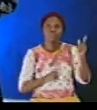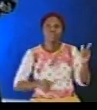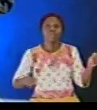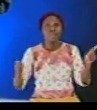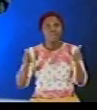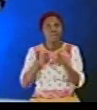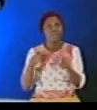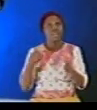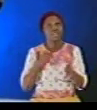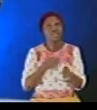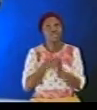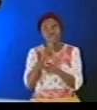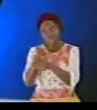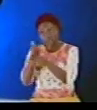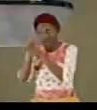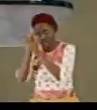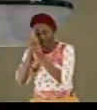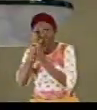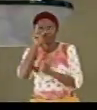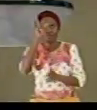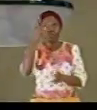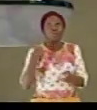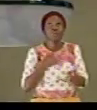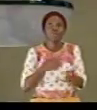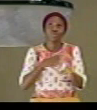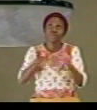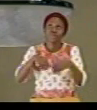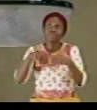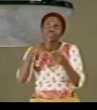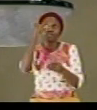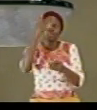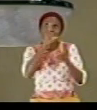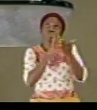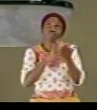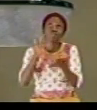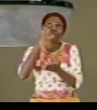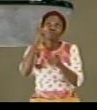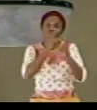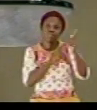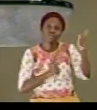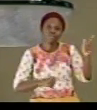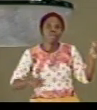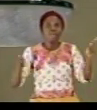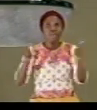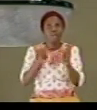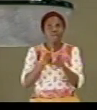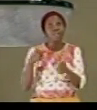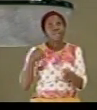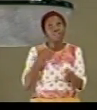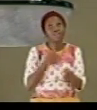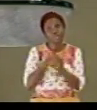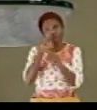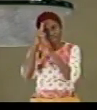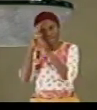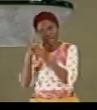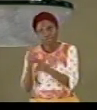honor you. We give you glory, Lord, as we honor you. You